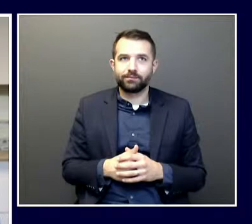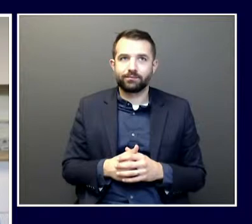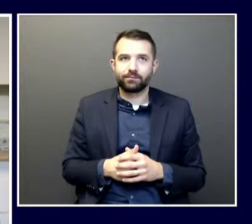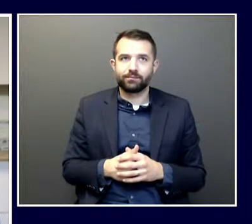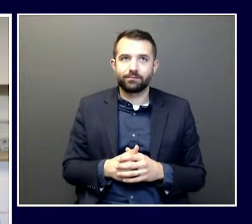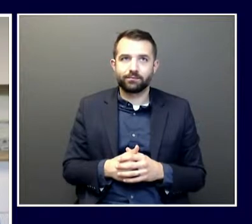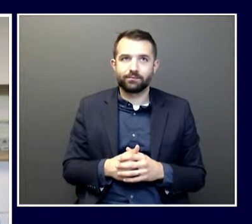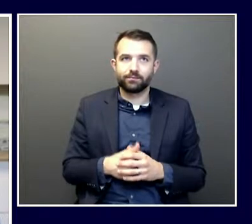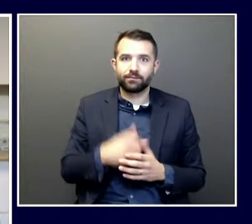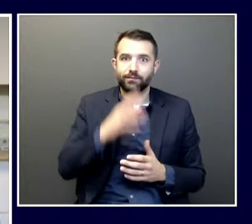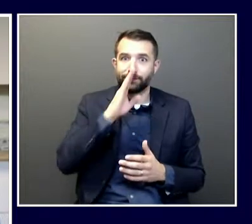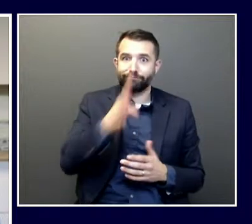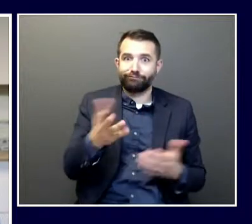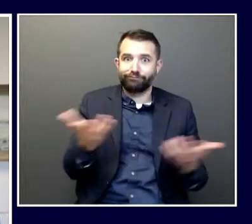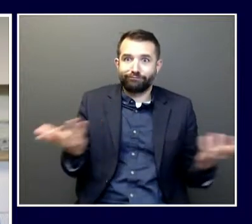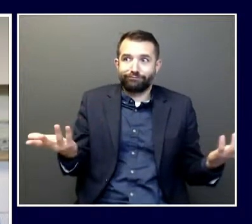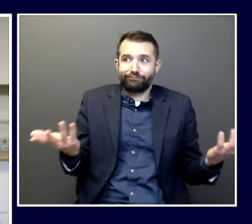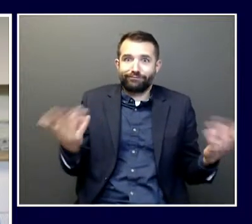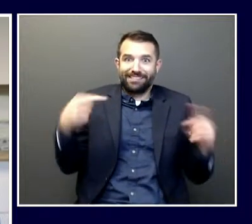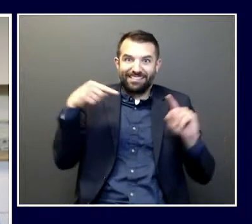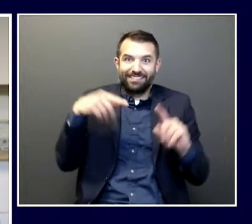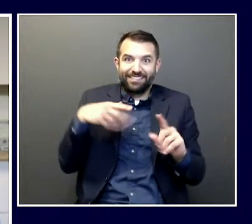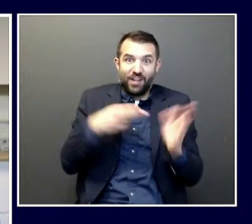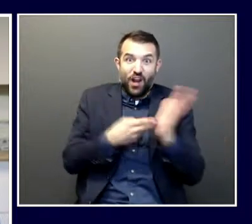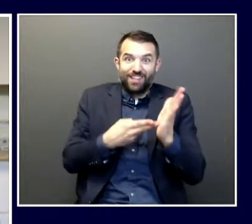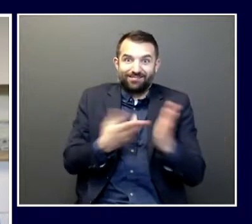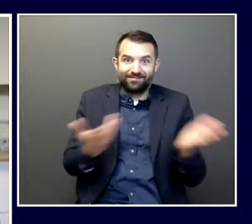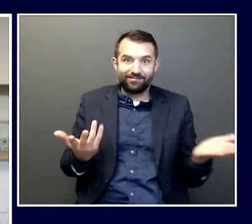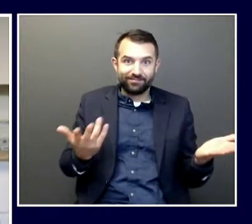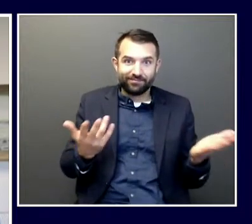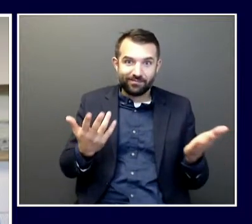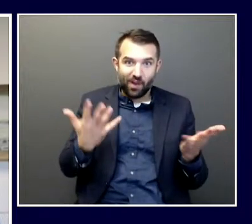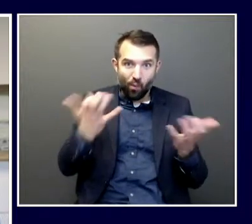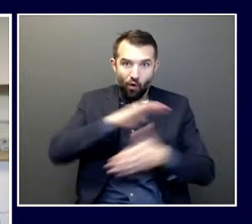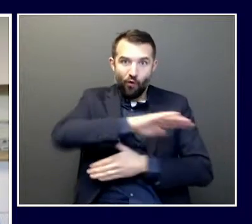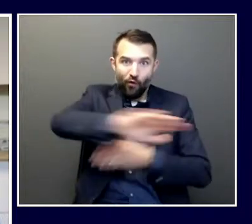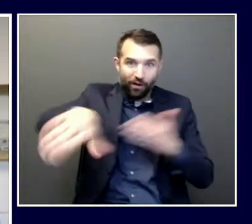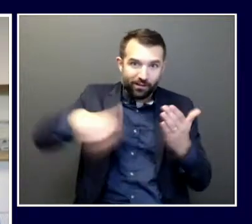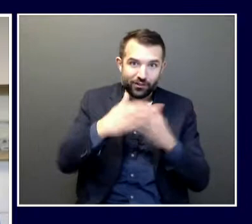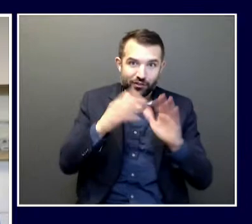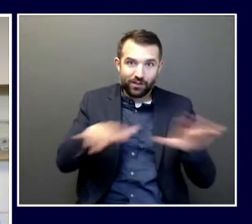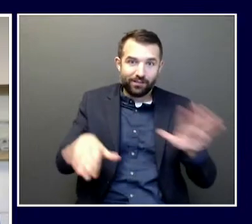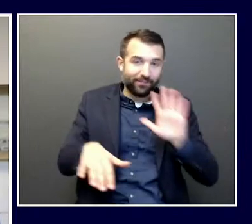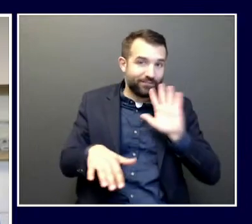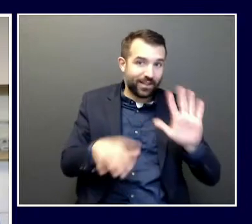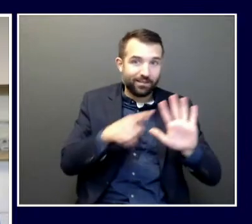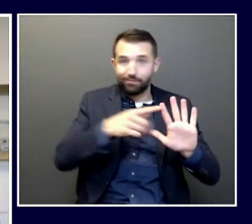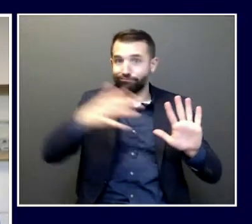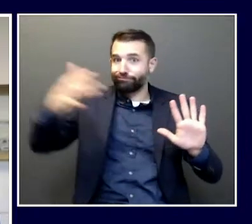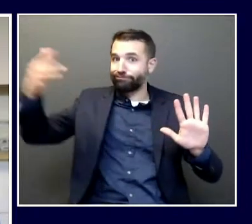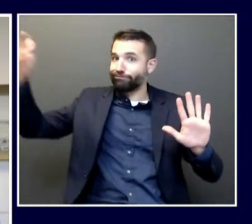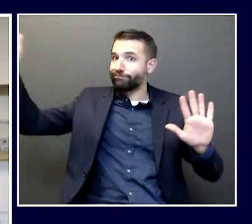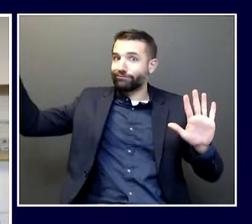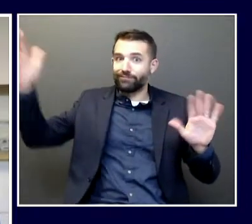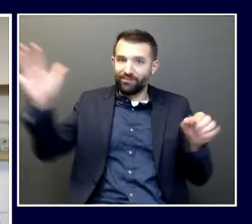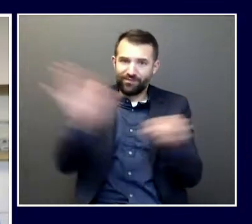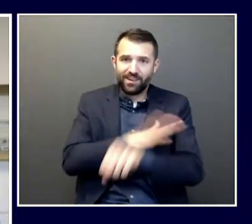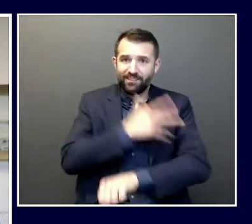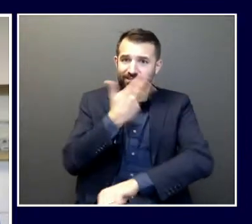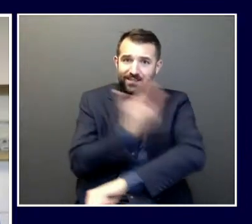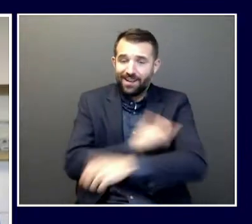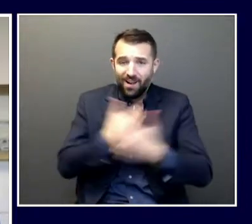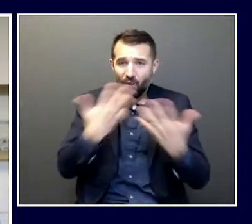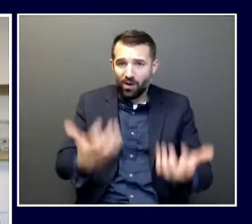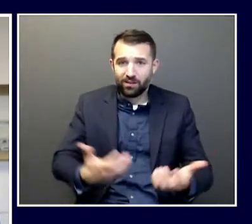but we want every kid in Maine, 5 to 11, 5 and over for that matter, to be fully vaccinated. So that's what